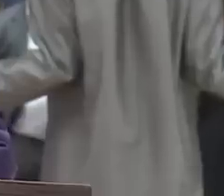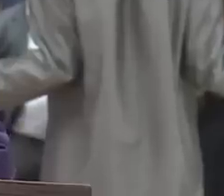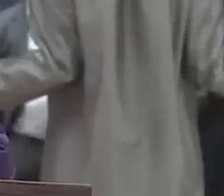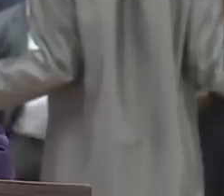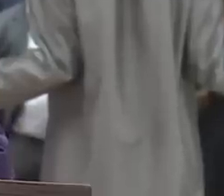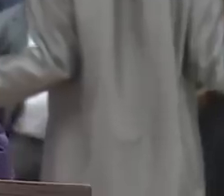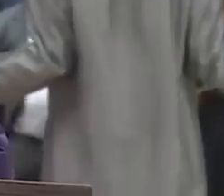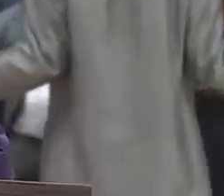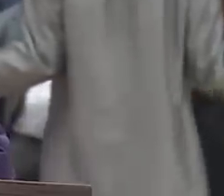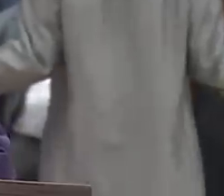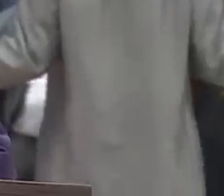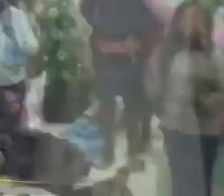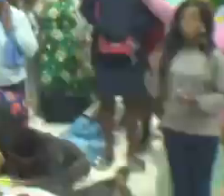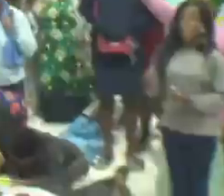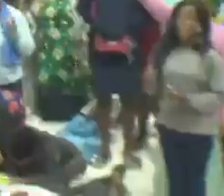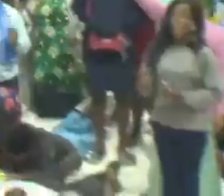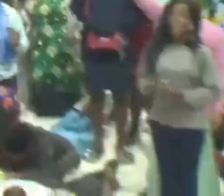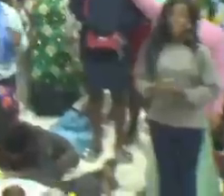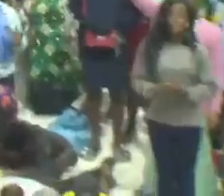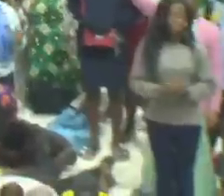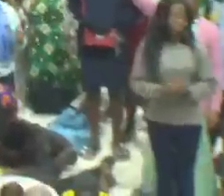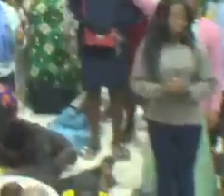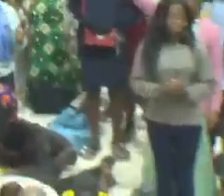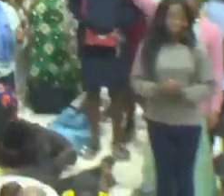The sick will be healed.